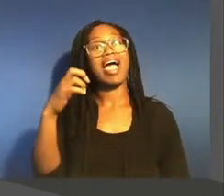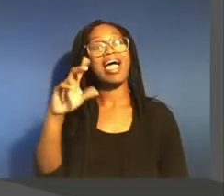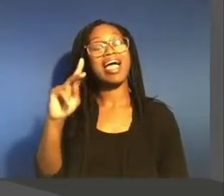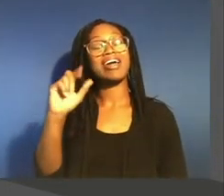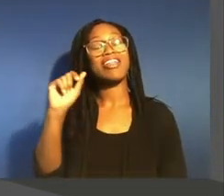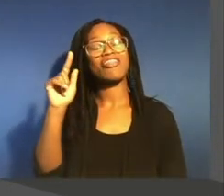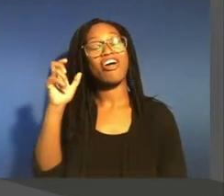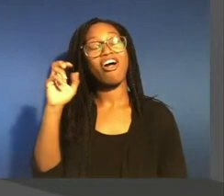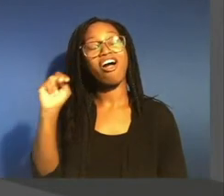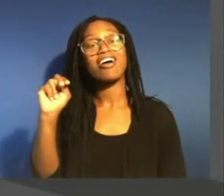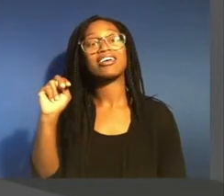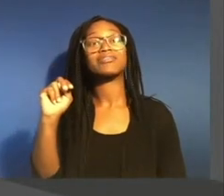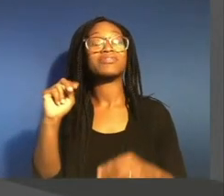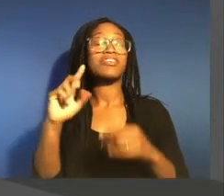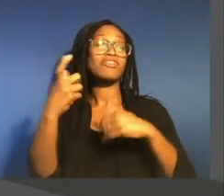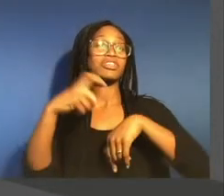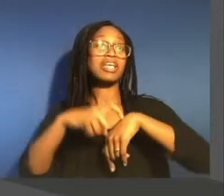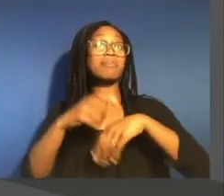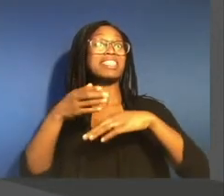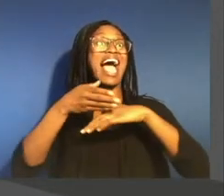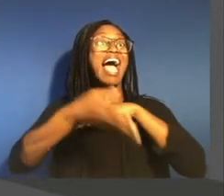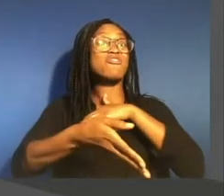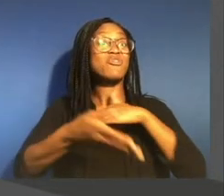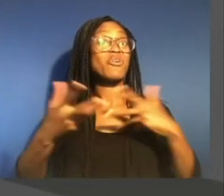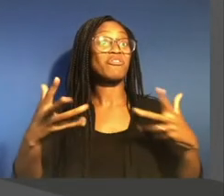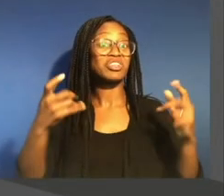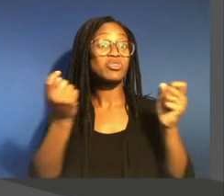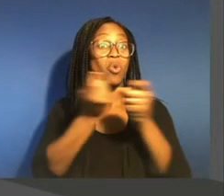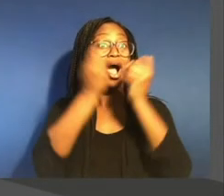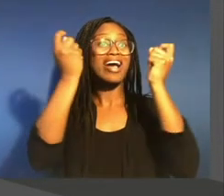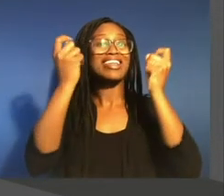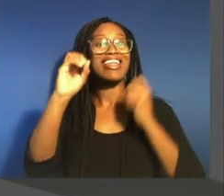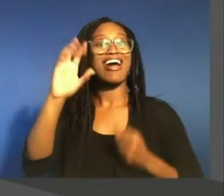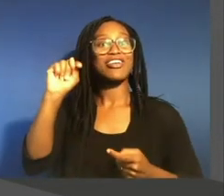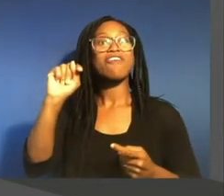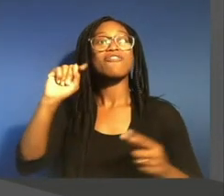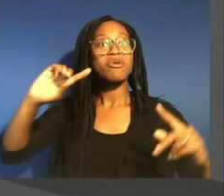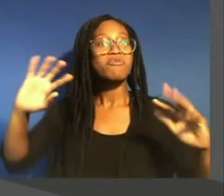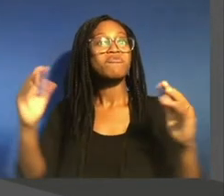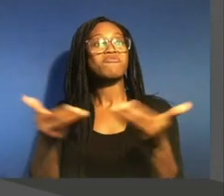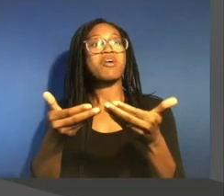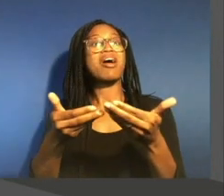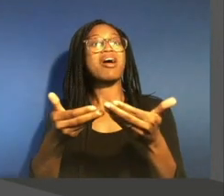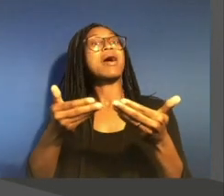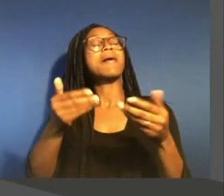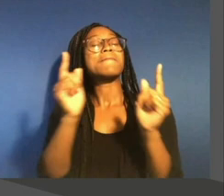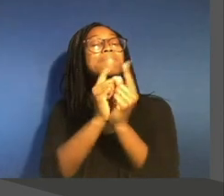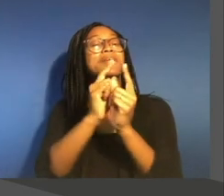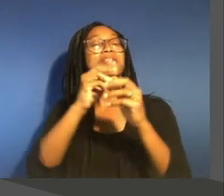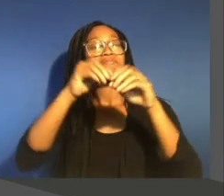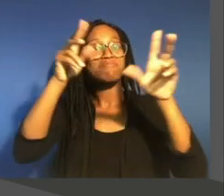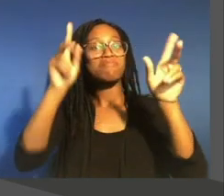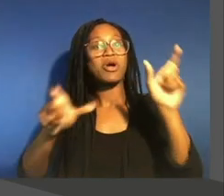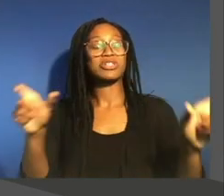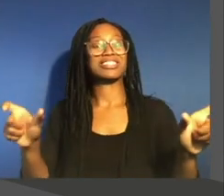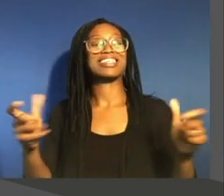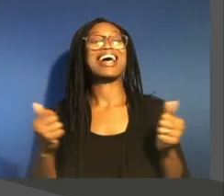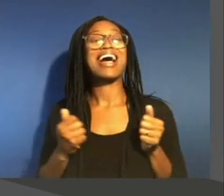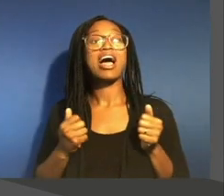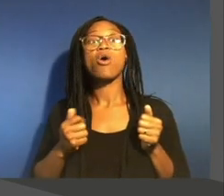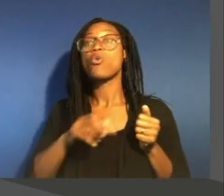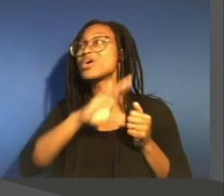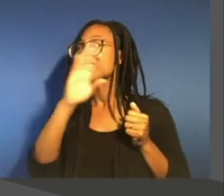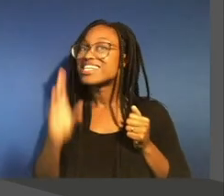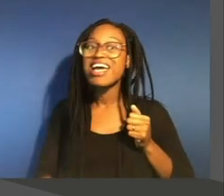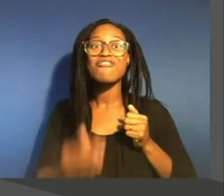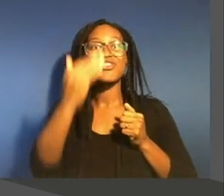won the hackathon in October. We didn't know that we were going to win. The hackathon was the beginning of